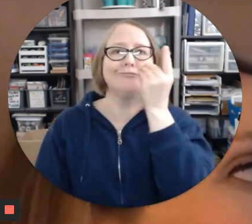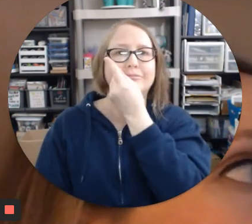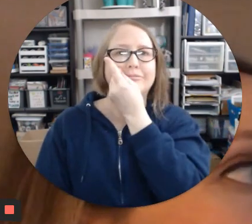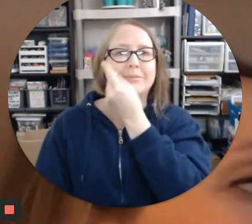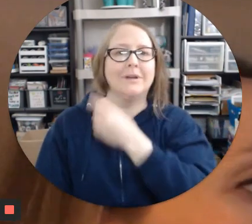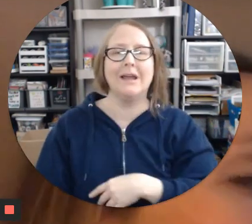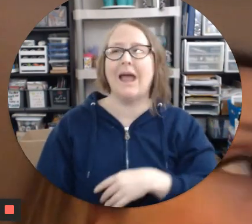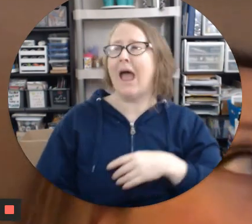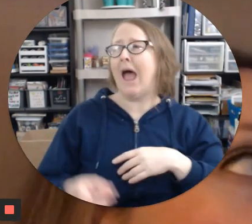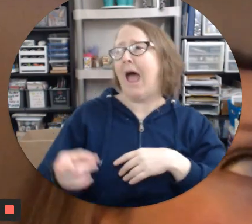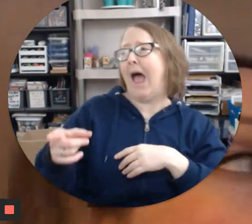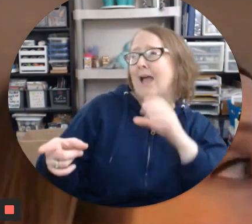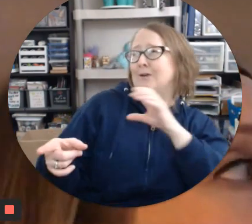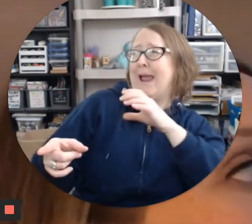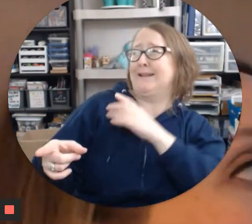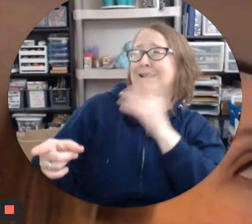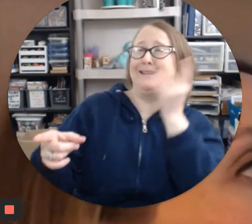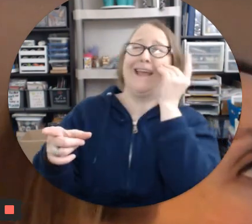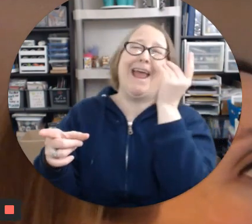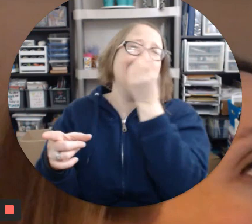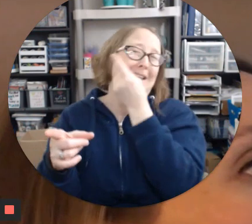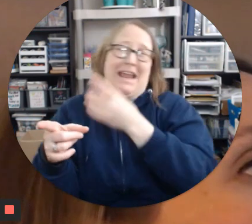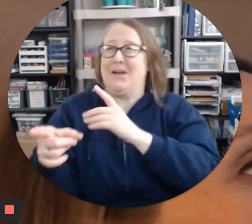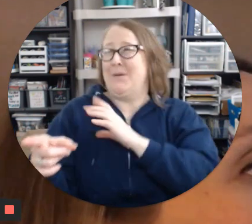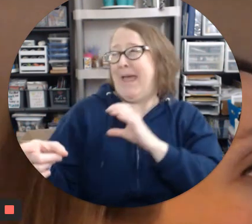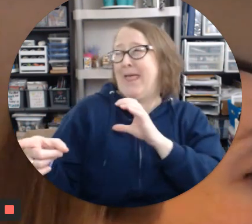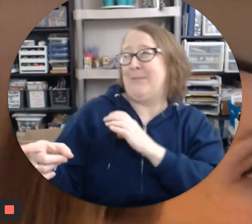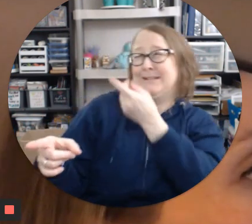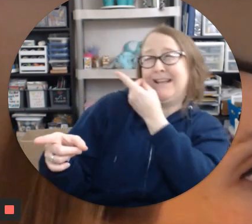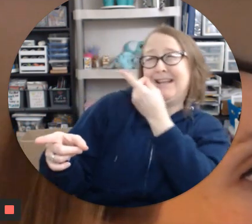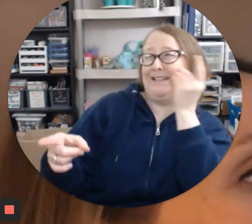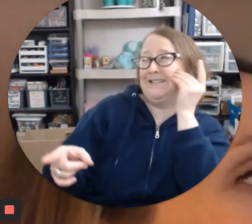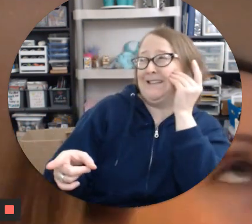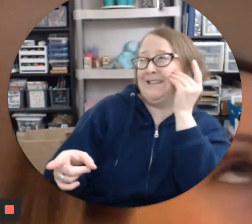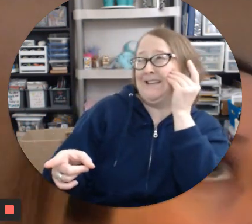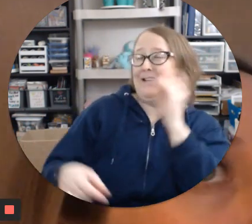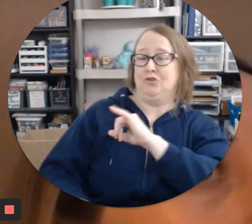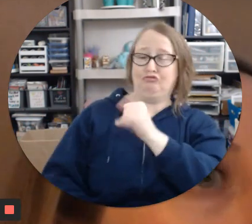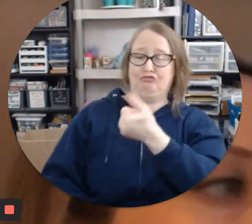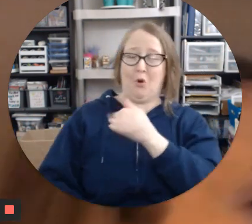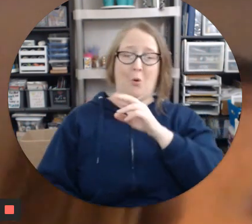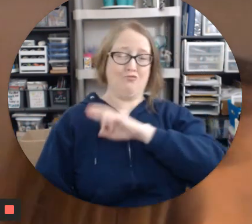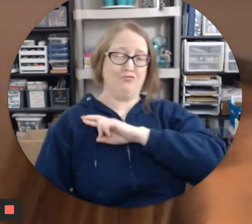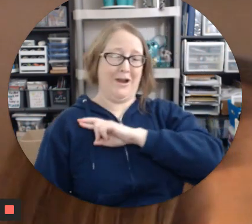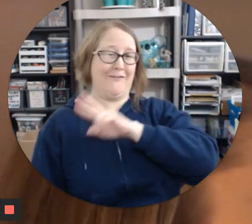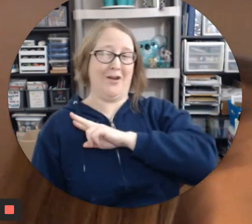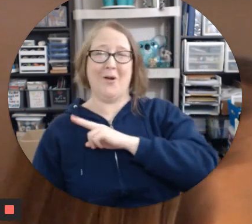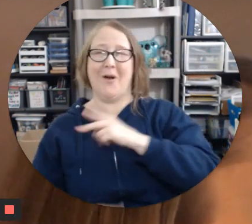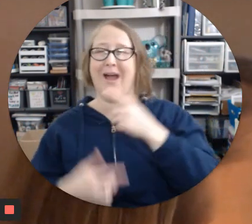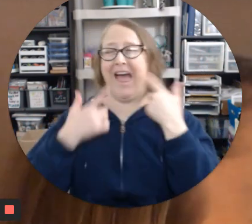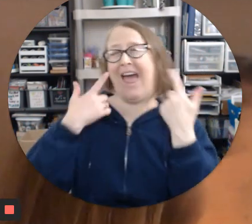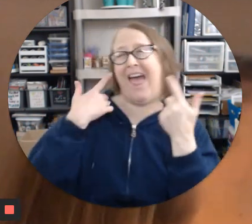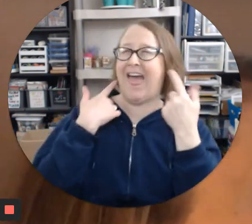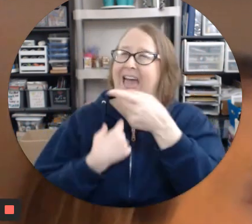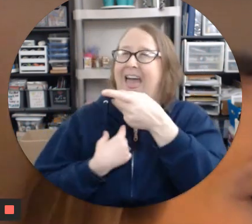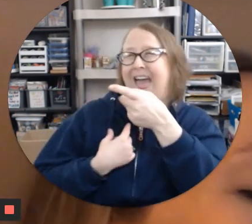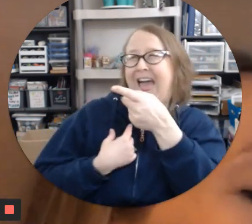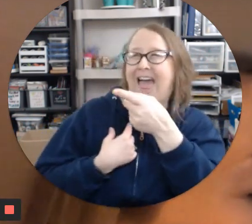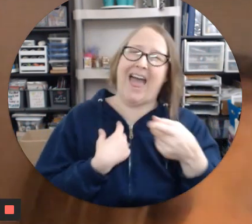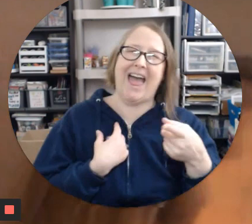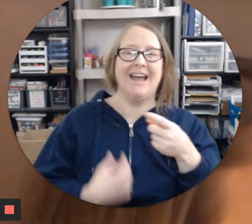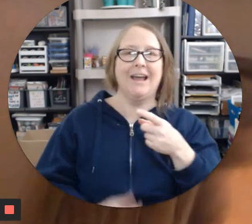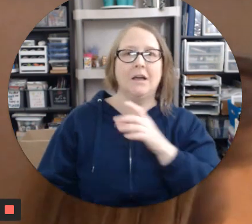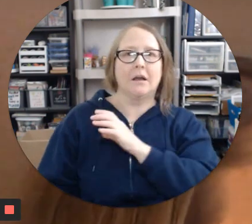Chrysanthemum's a daisy, chrysanthemum's a daisy, Joel, Rita, and Victoria chanted, thinking it was wildly funny.